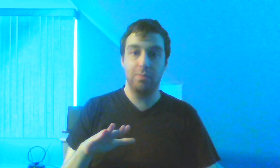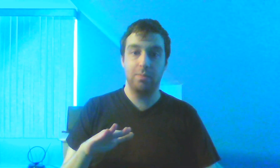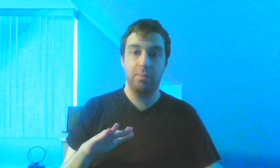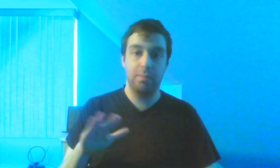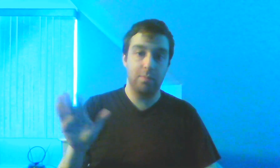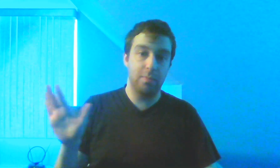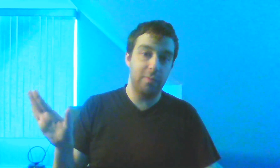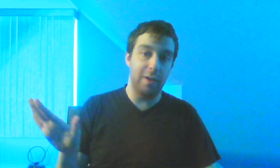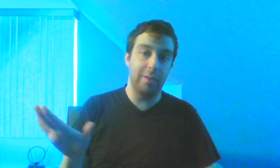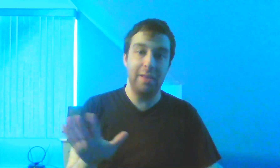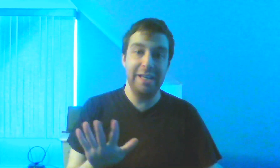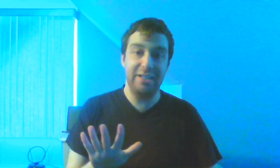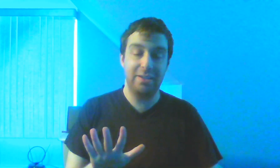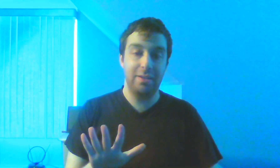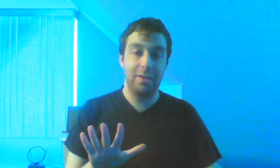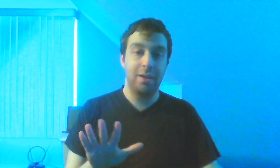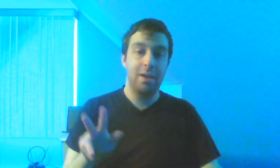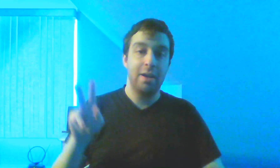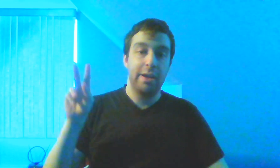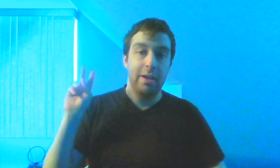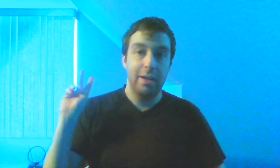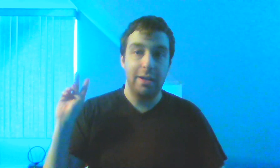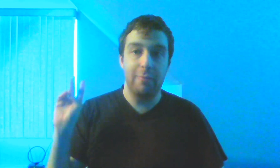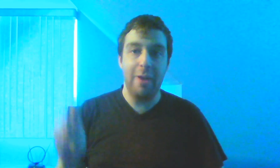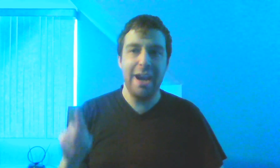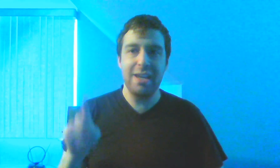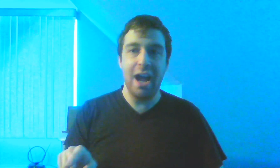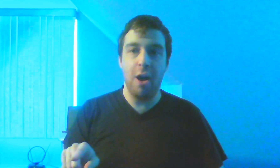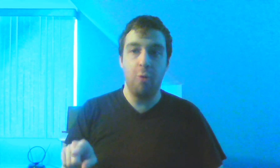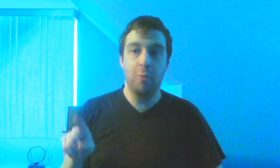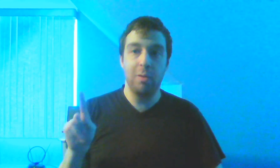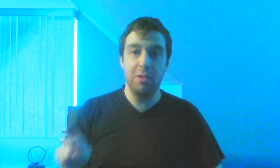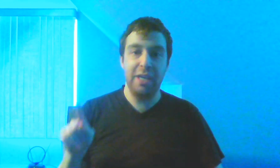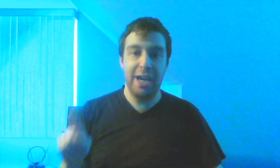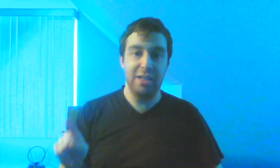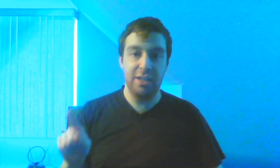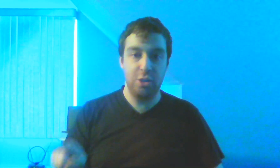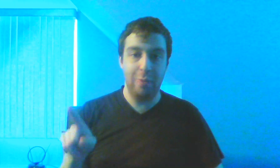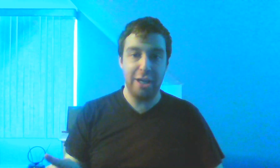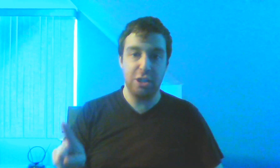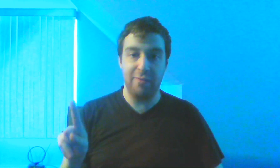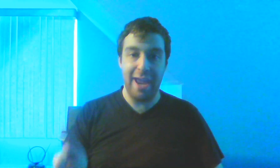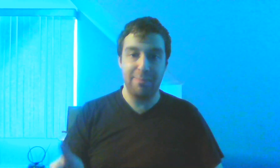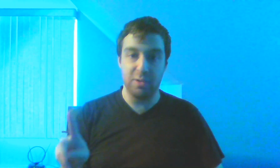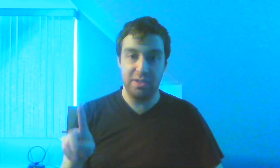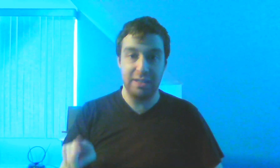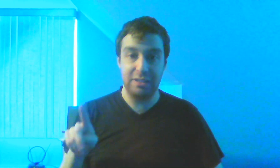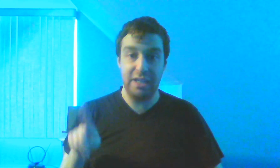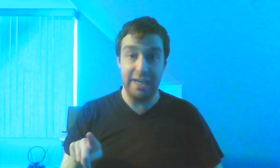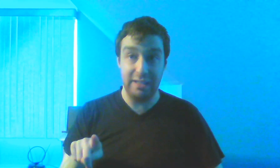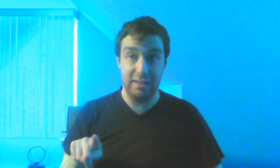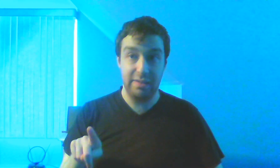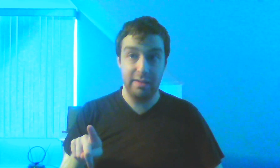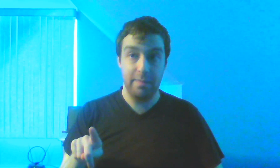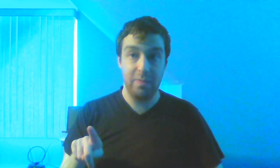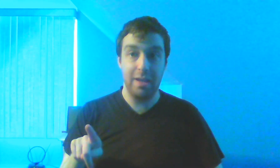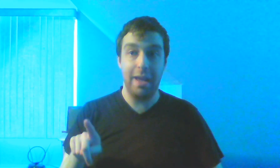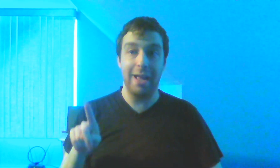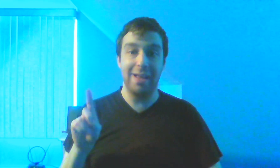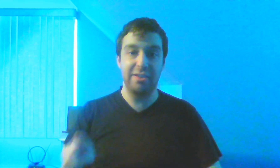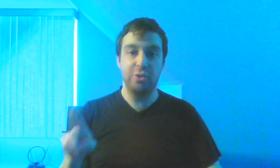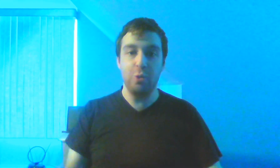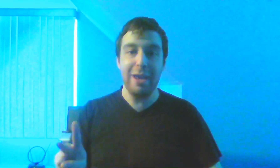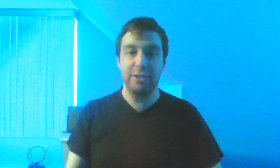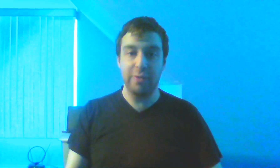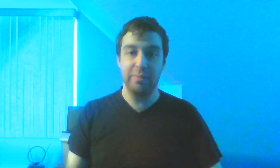non-essential, at least right now we're looking at a situation of April 16th,